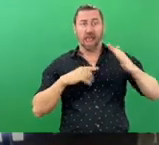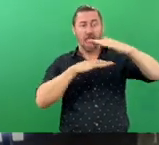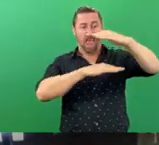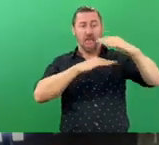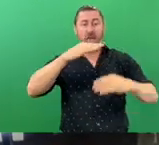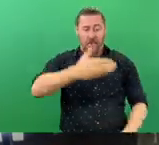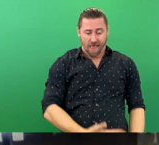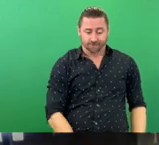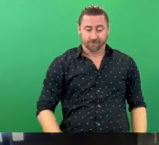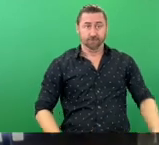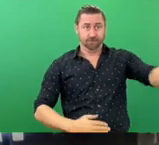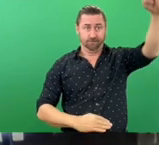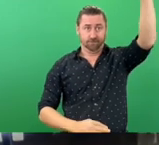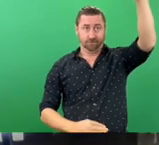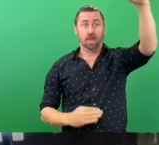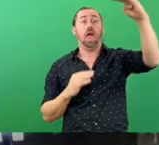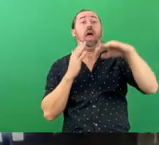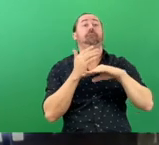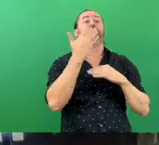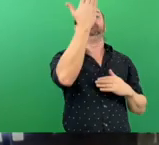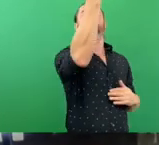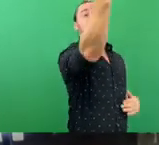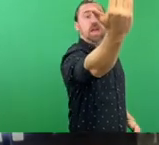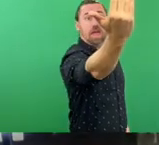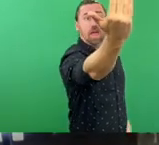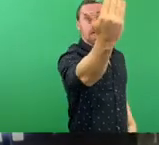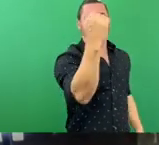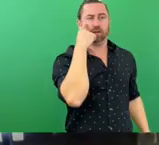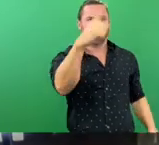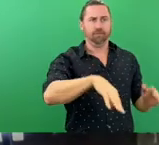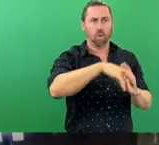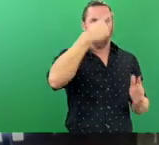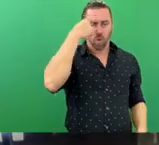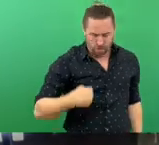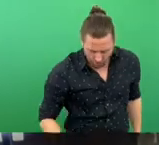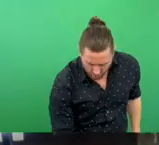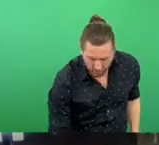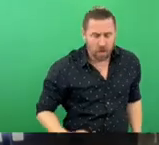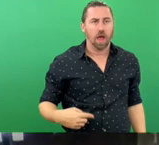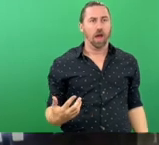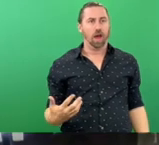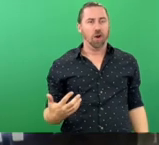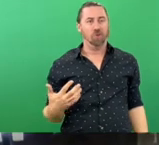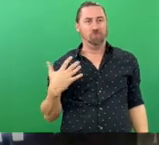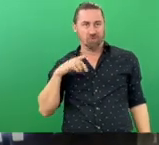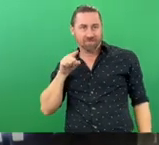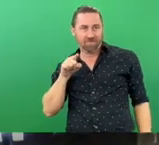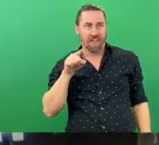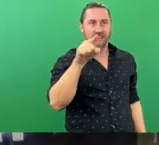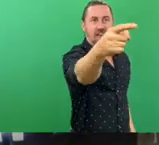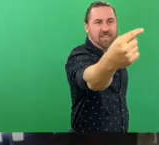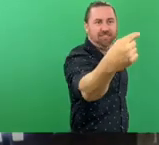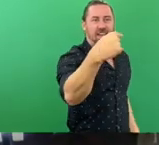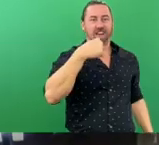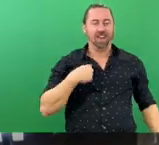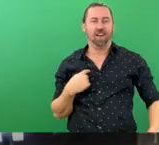half the length of your body. And if you hang it up at eye level, you will be able to see your entire body reflected in, of course. And I